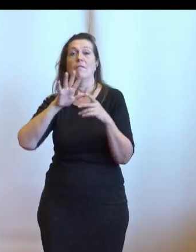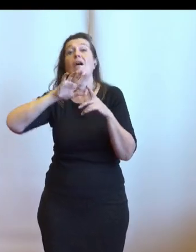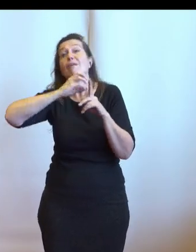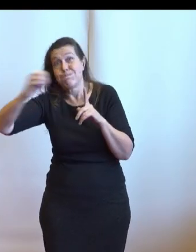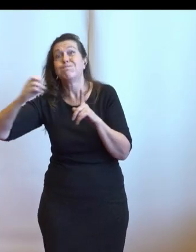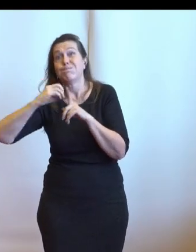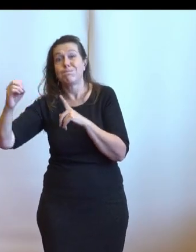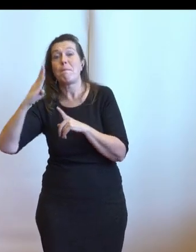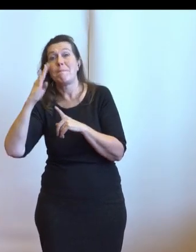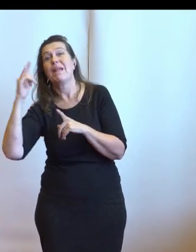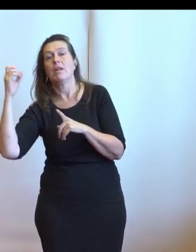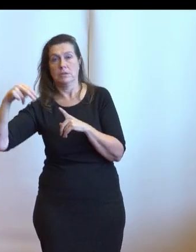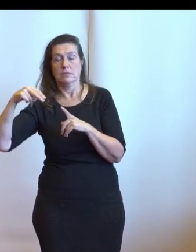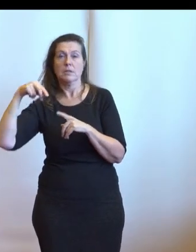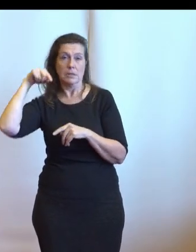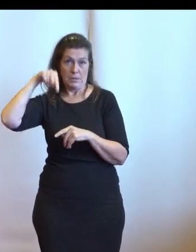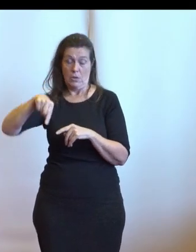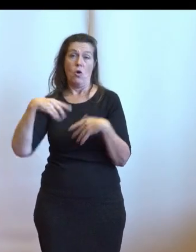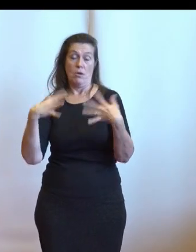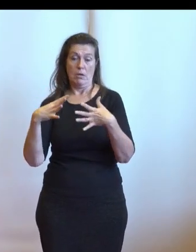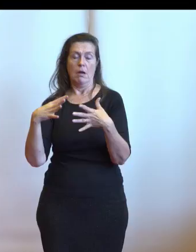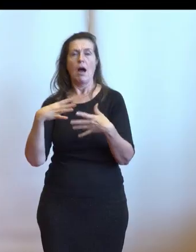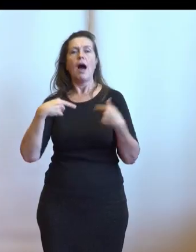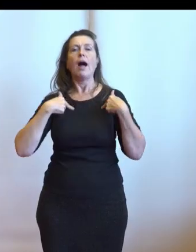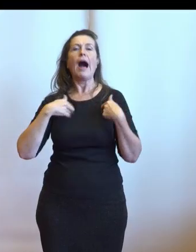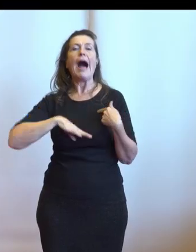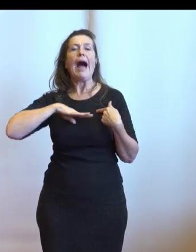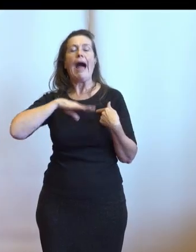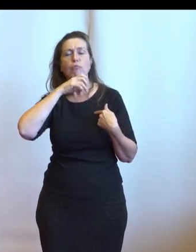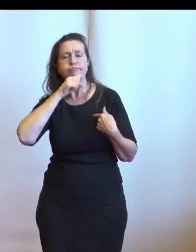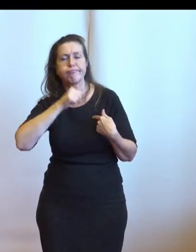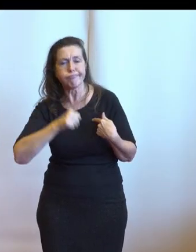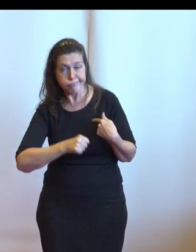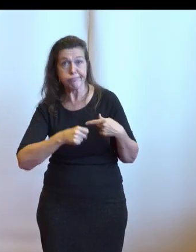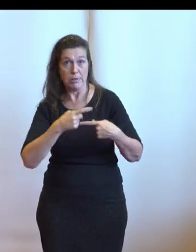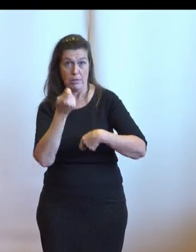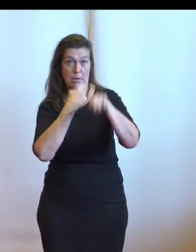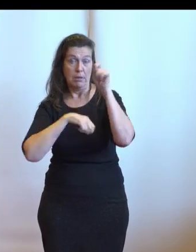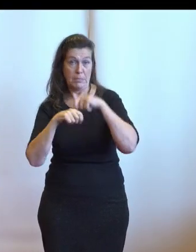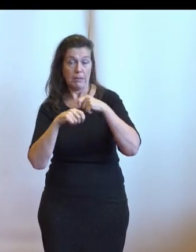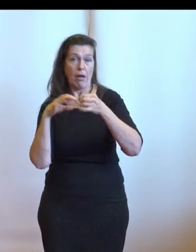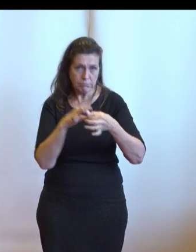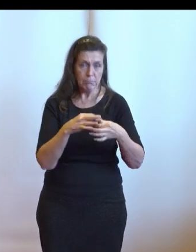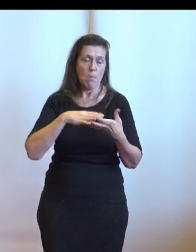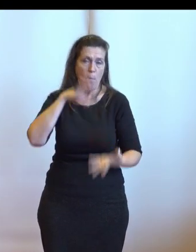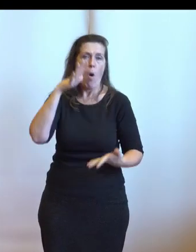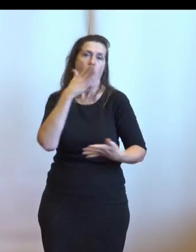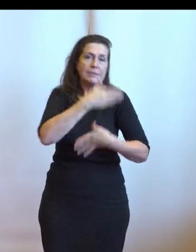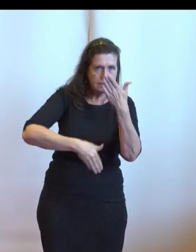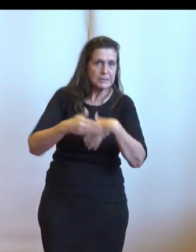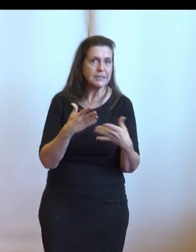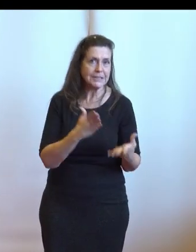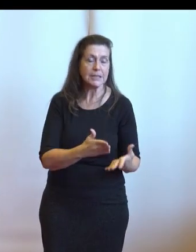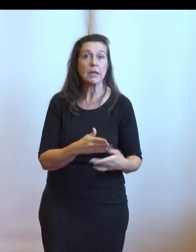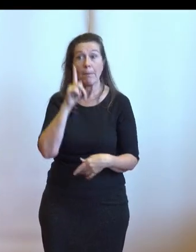be age-related disability. But I don't want to bring a drama here, but just to share with you that we